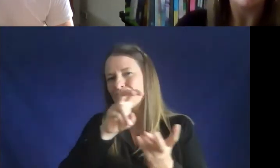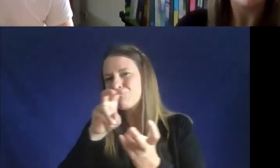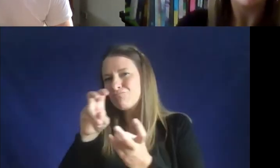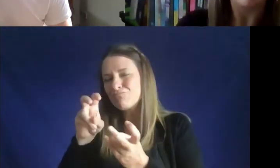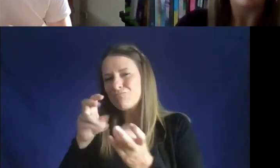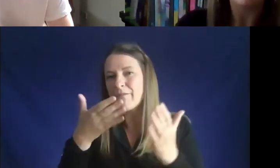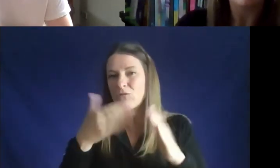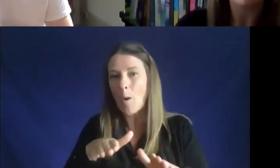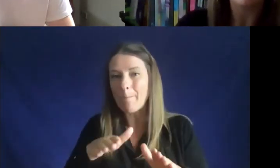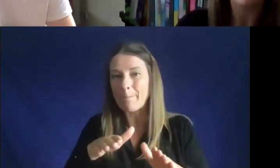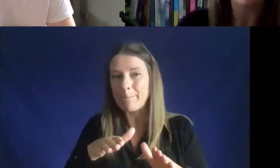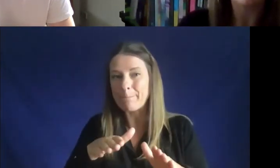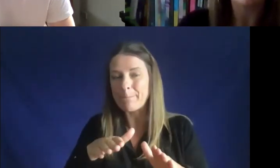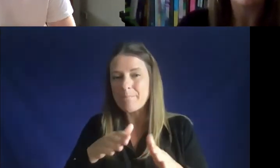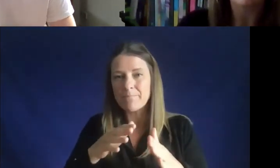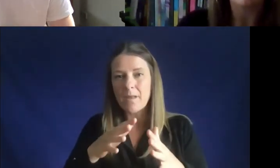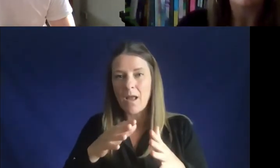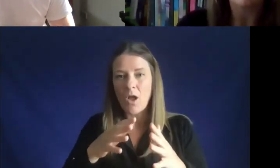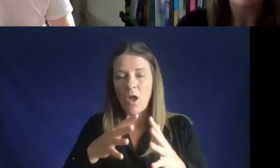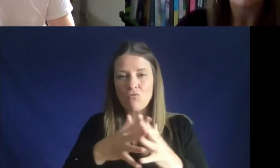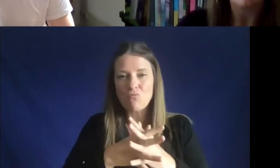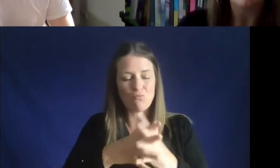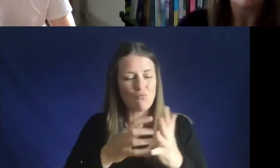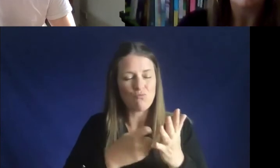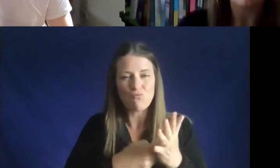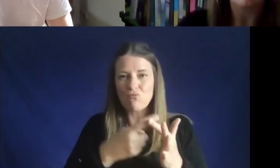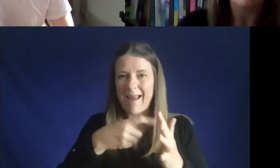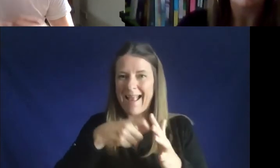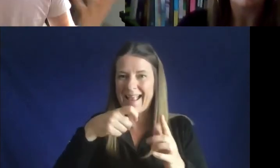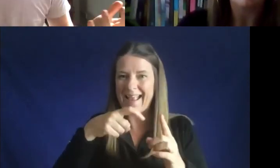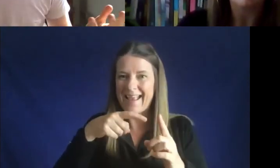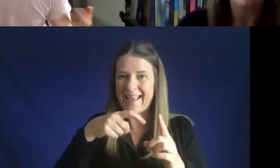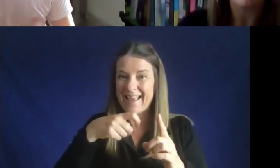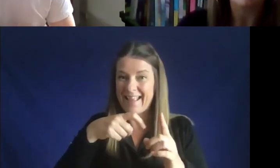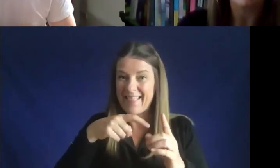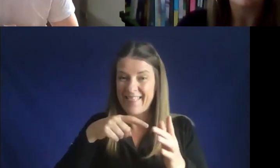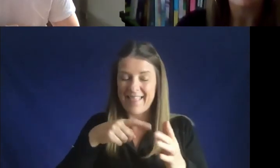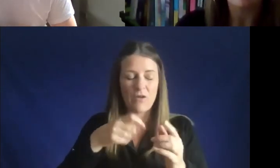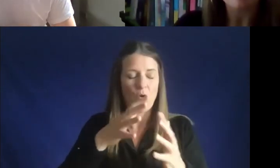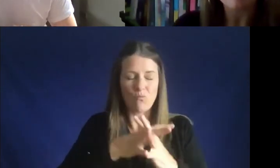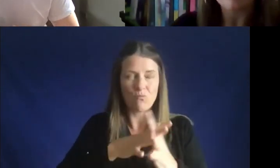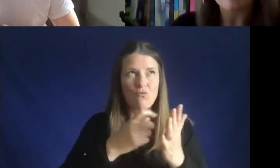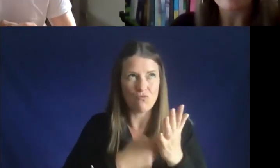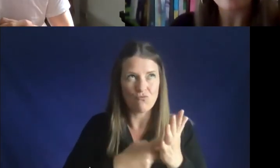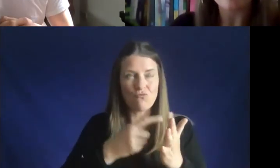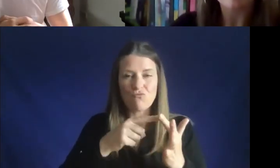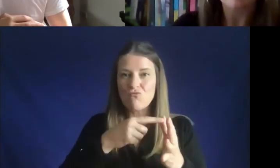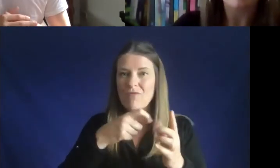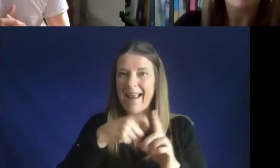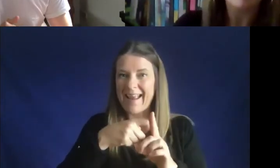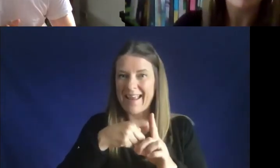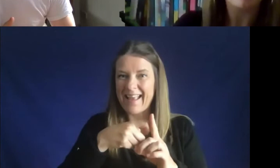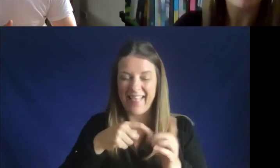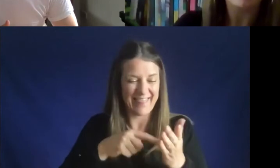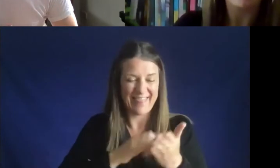Journal by Kerry Smith, which is a journal which does as it says. It's full